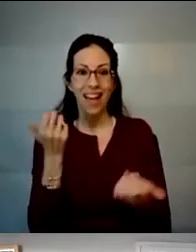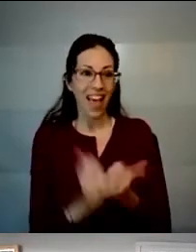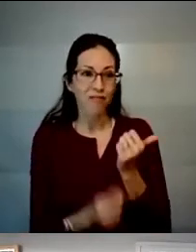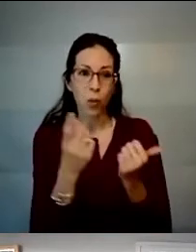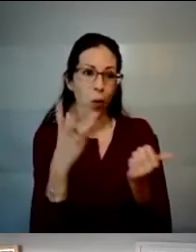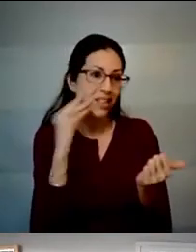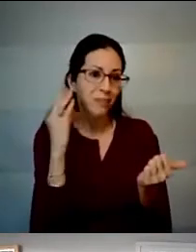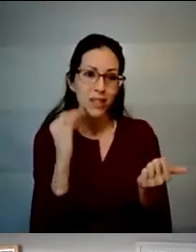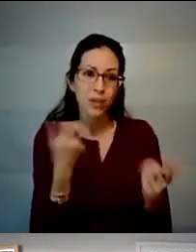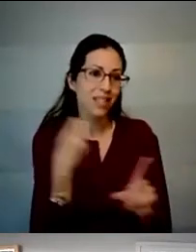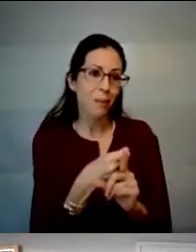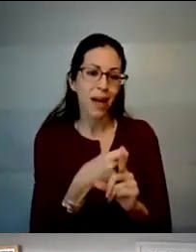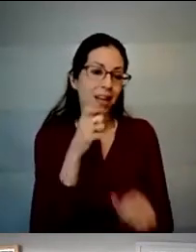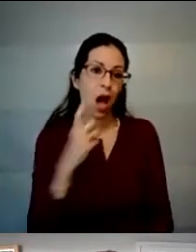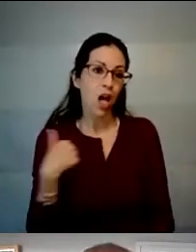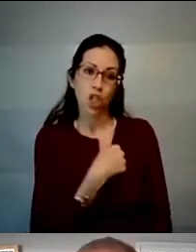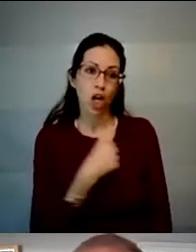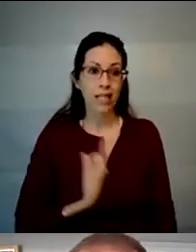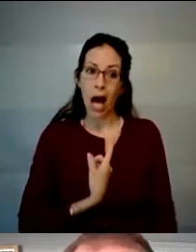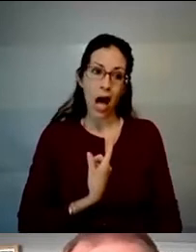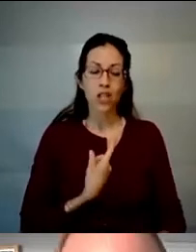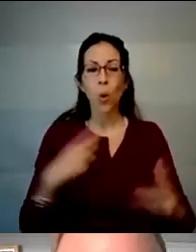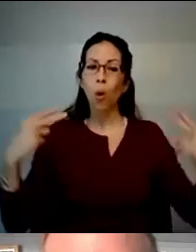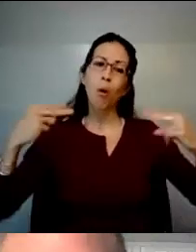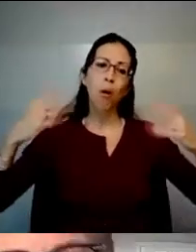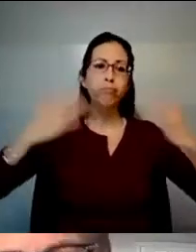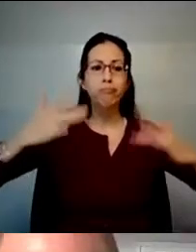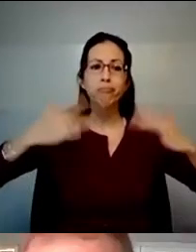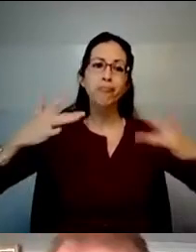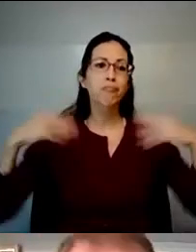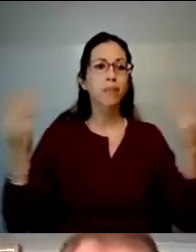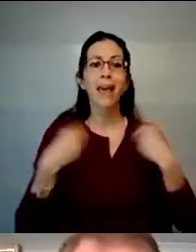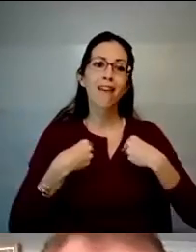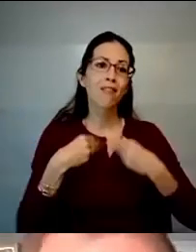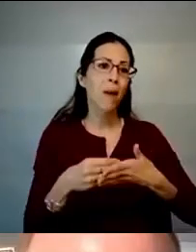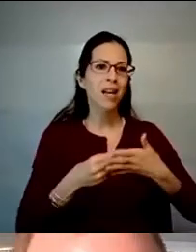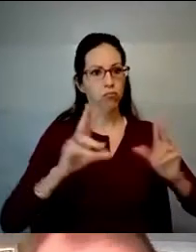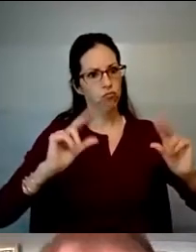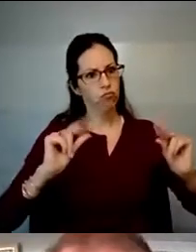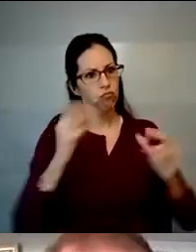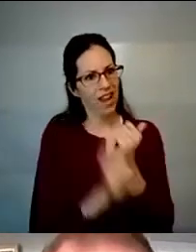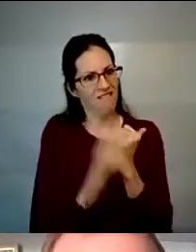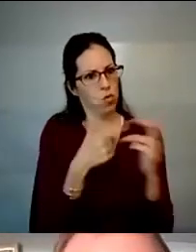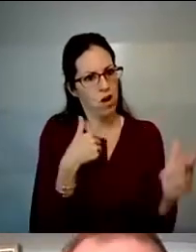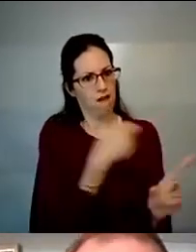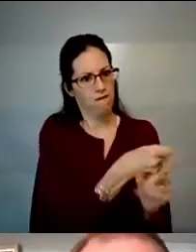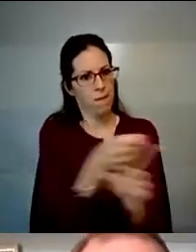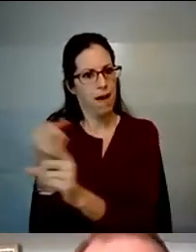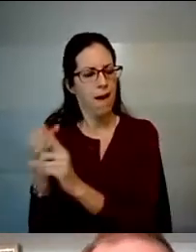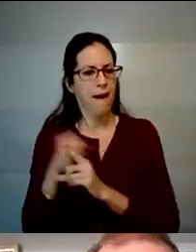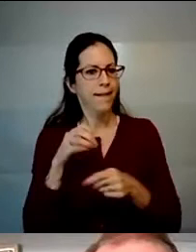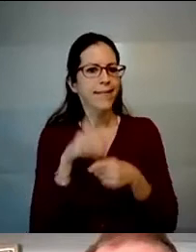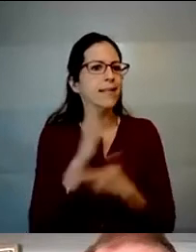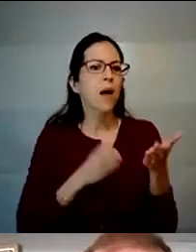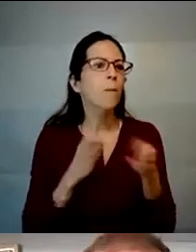as the walker saying, like, hey, look at us, give us money. We were all impacted in some way or other. And it was really leading